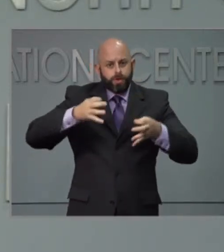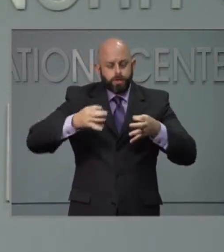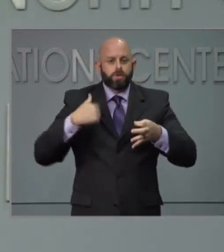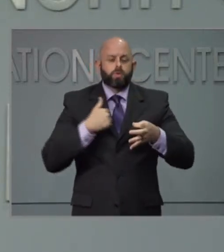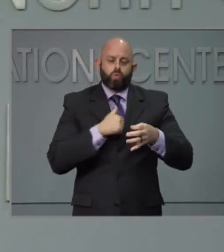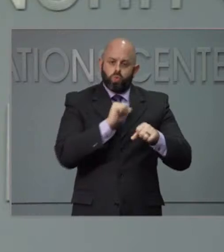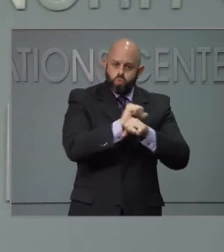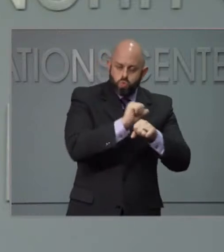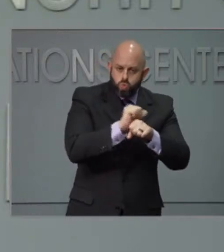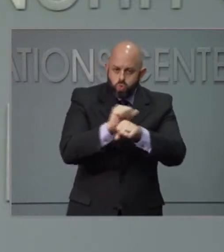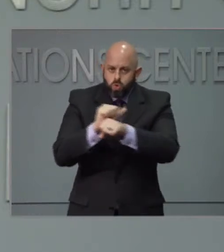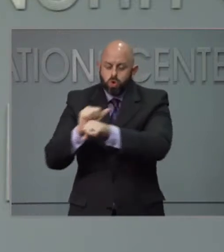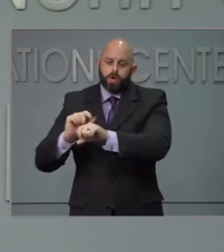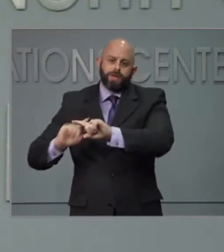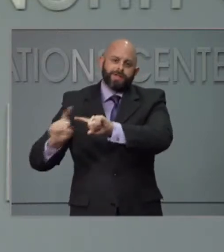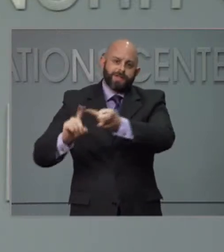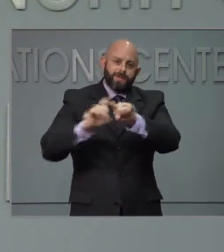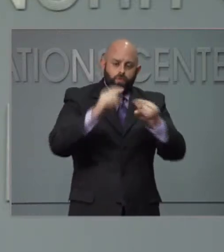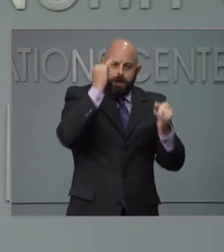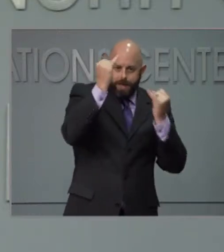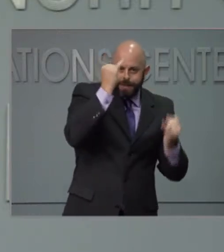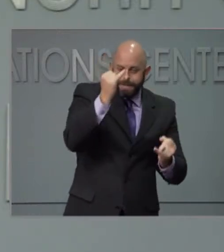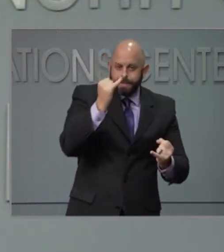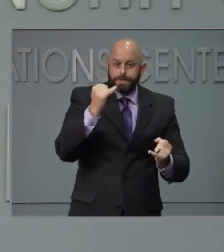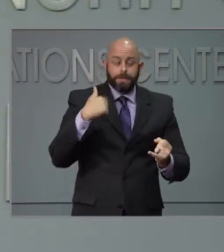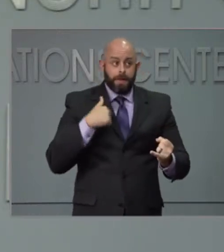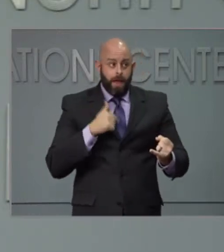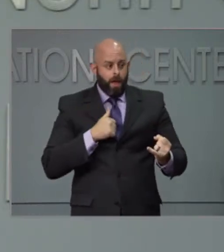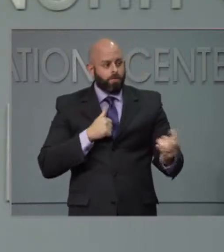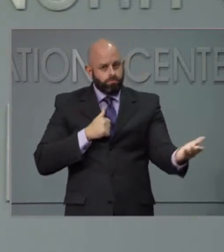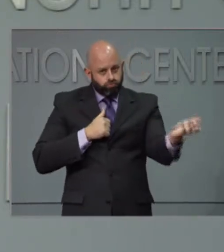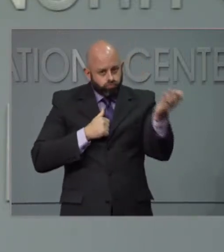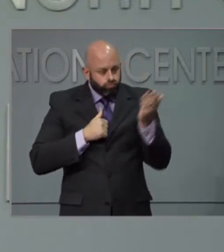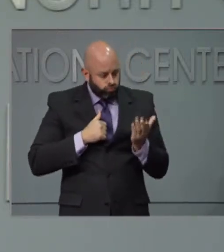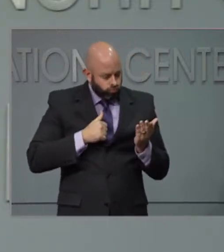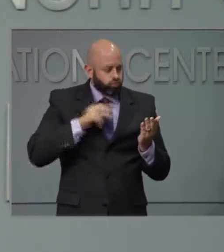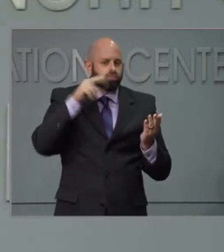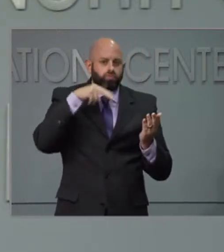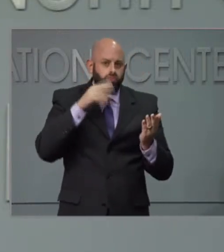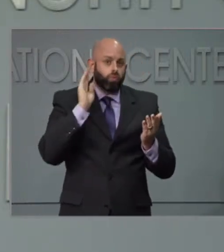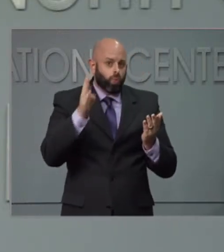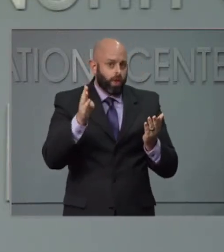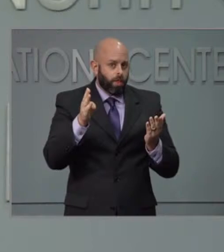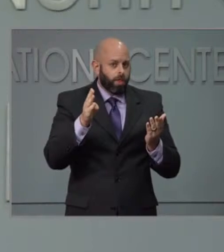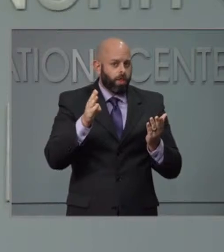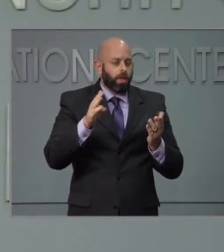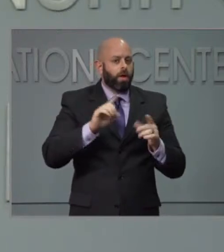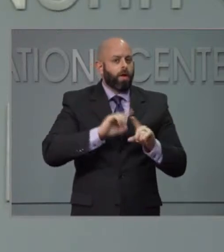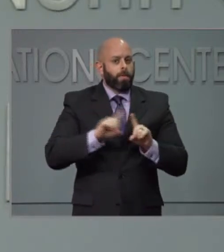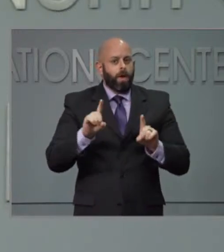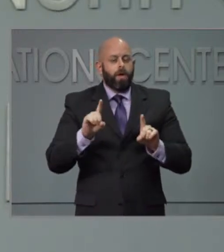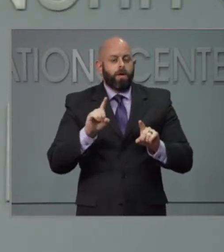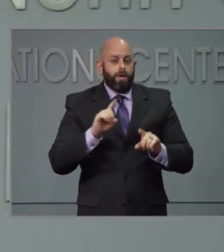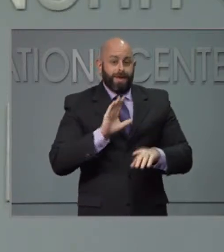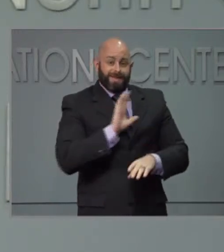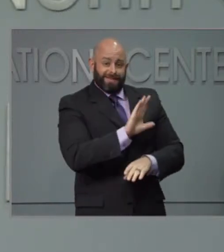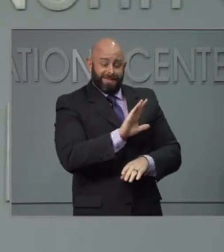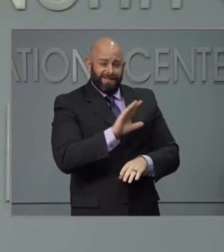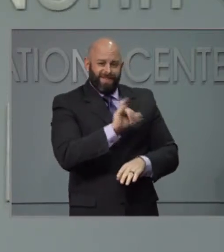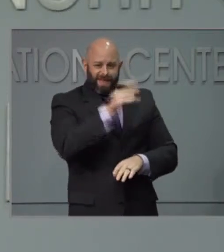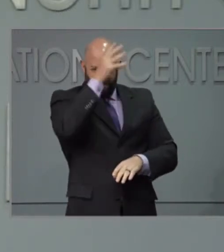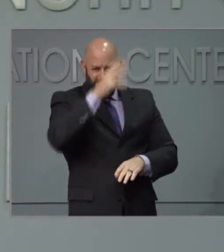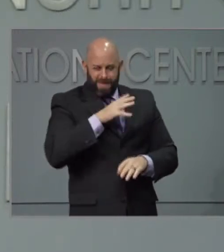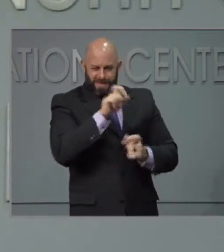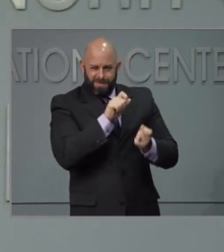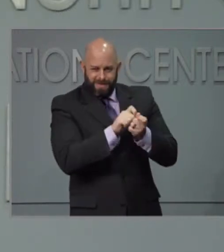on a number of recommendations that I look forward to seeing. But that petition